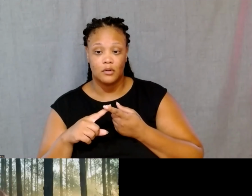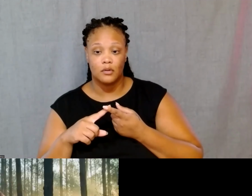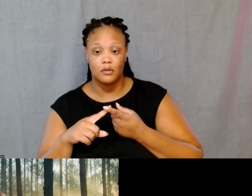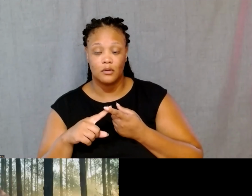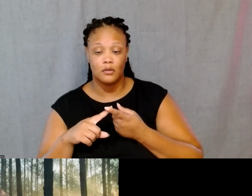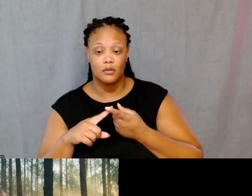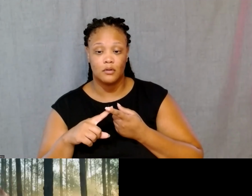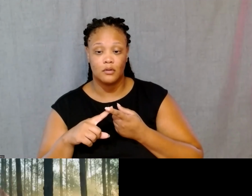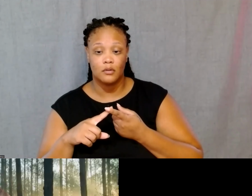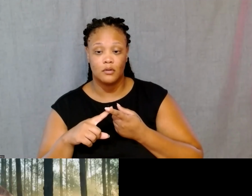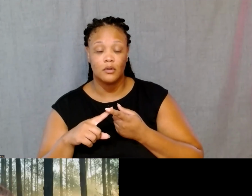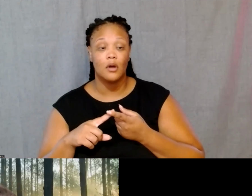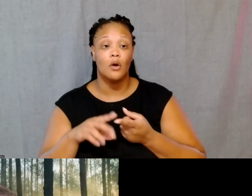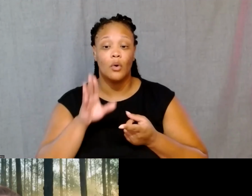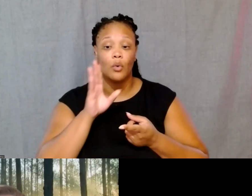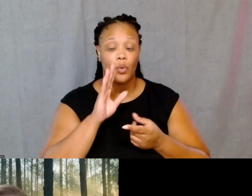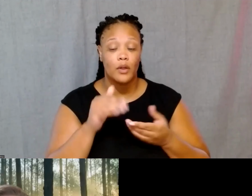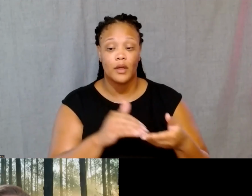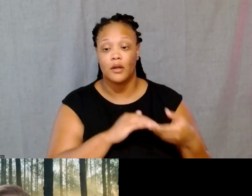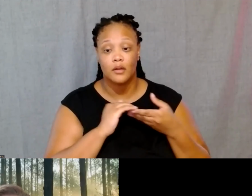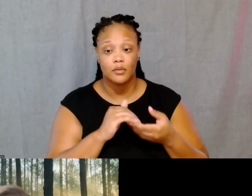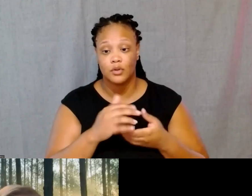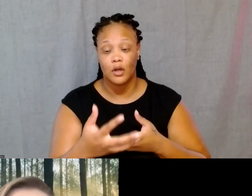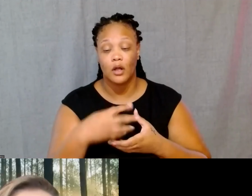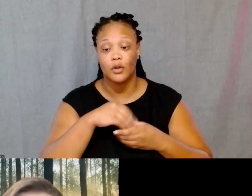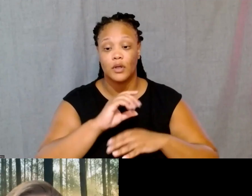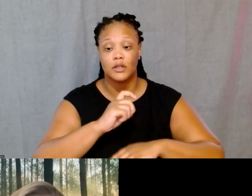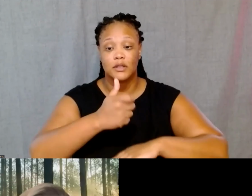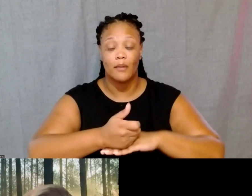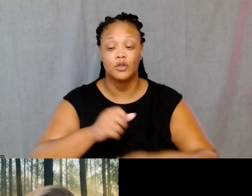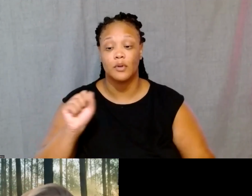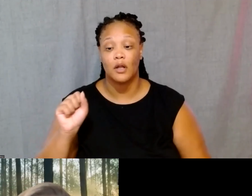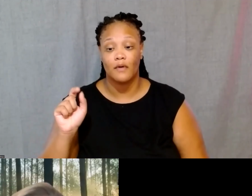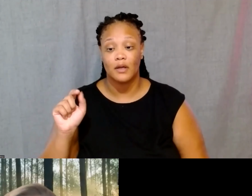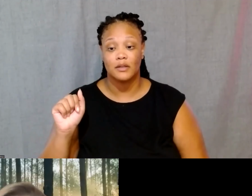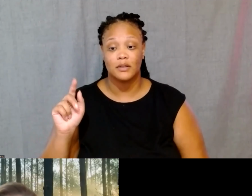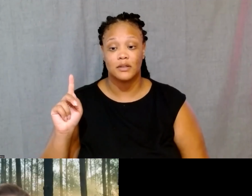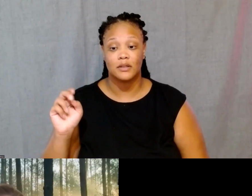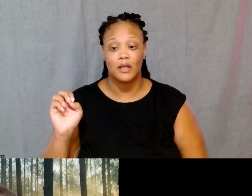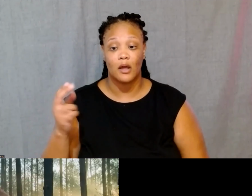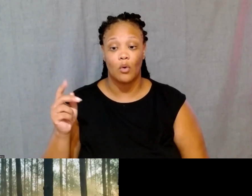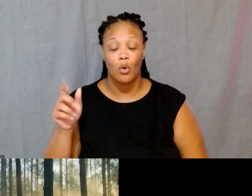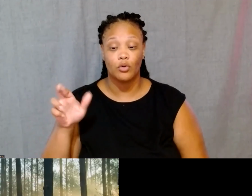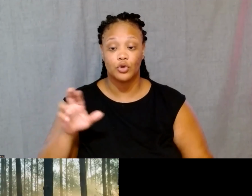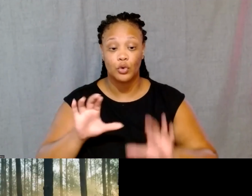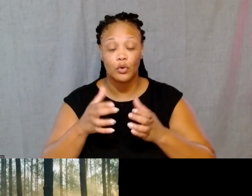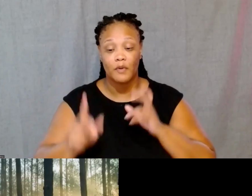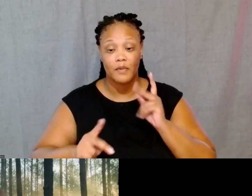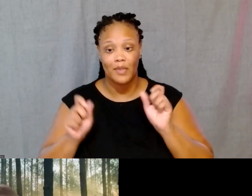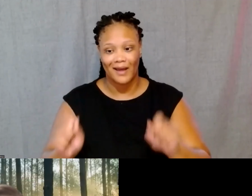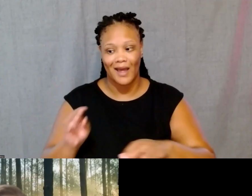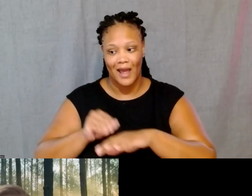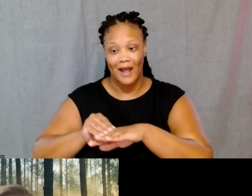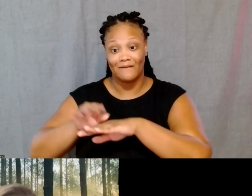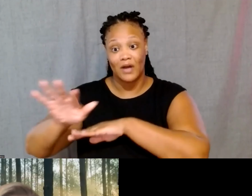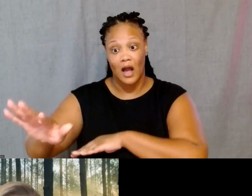the establishment of a consumer stakeholder group that might advise the managed healthcare plans and contractors, as